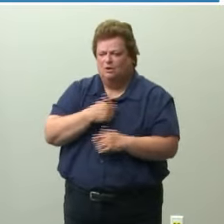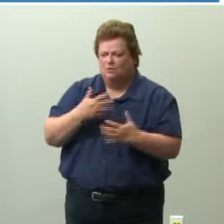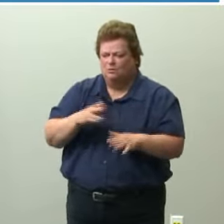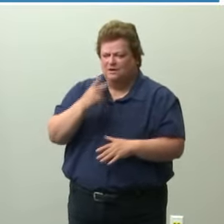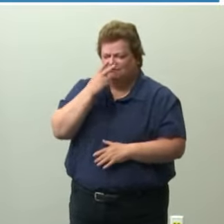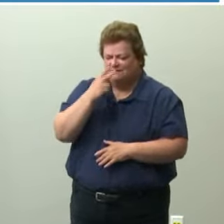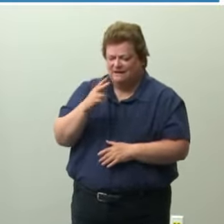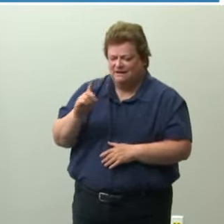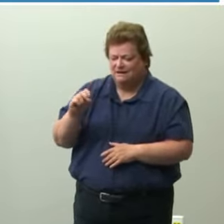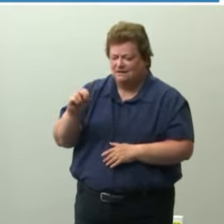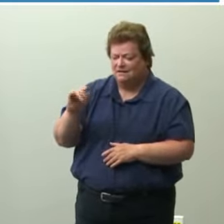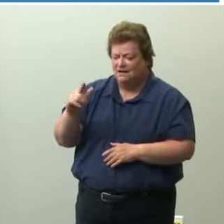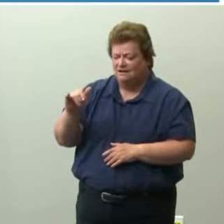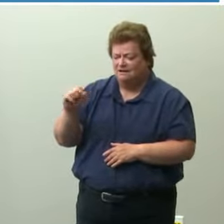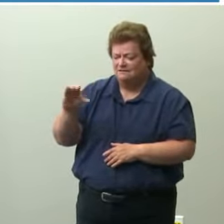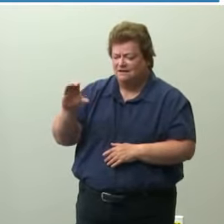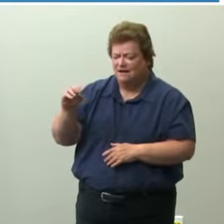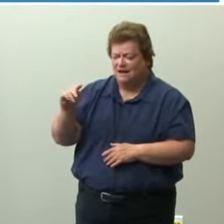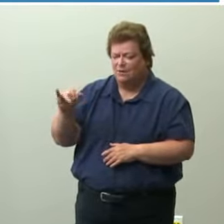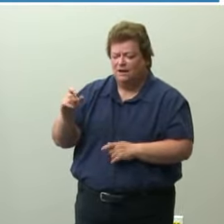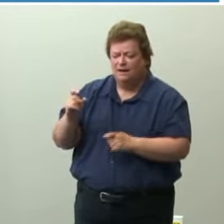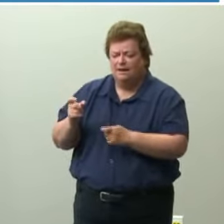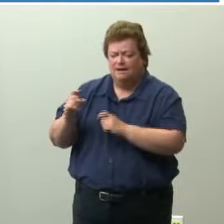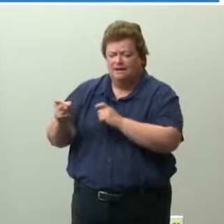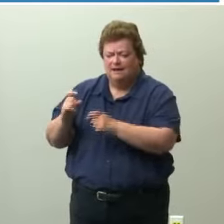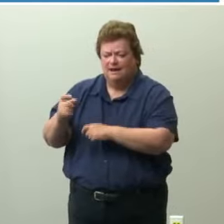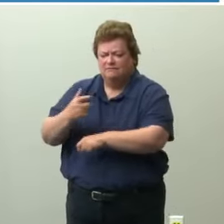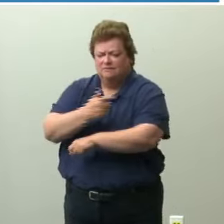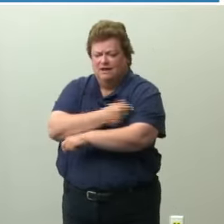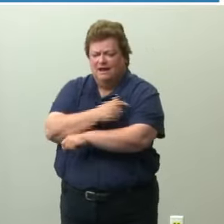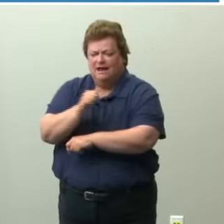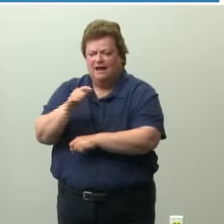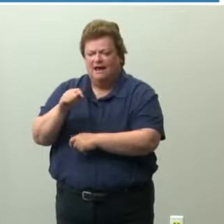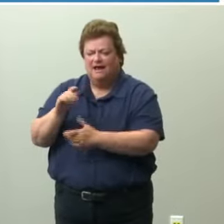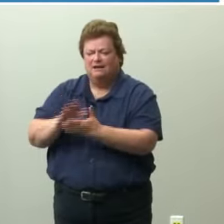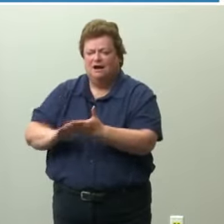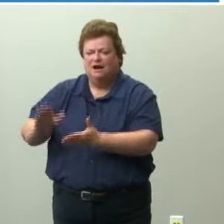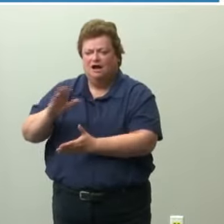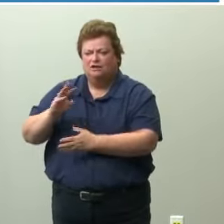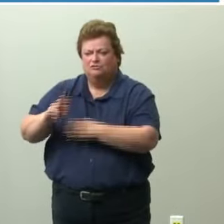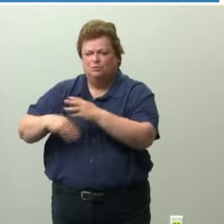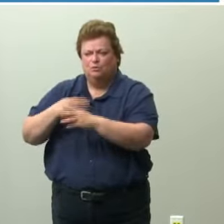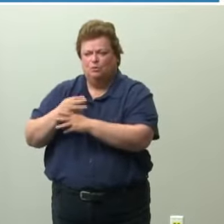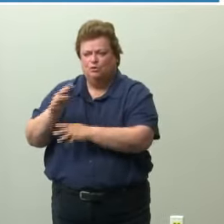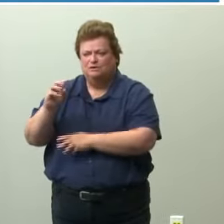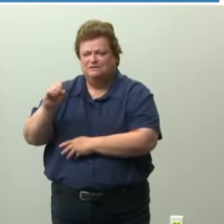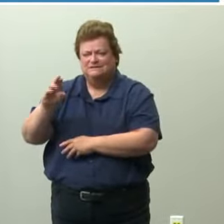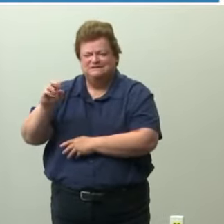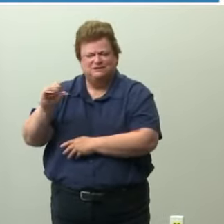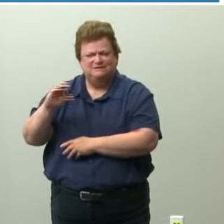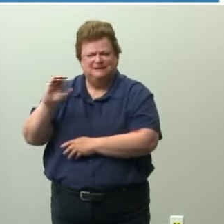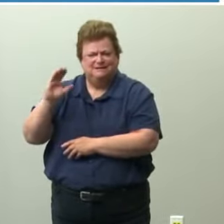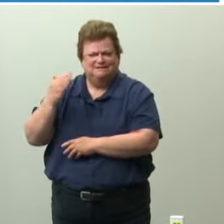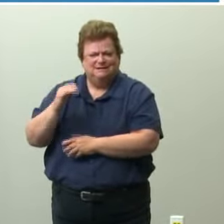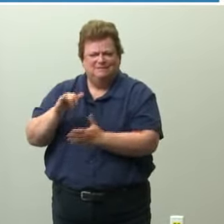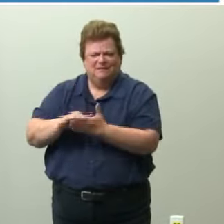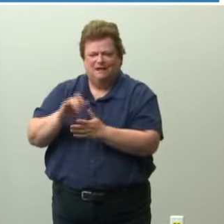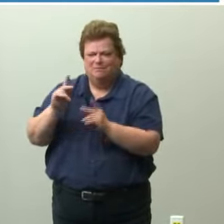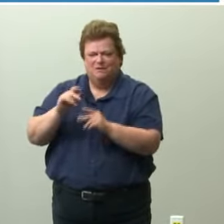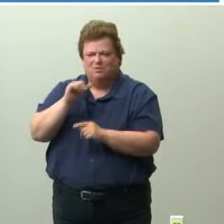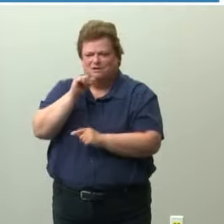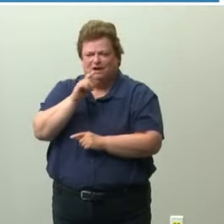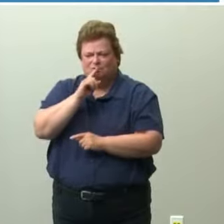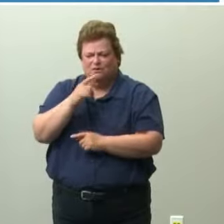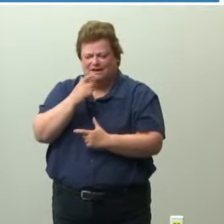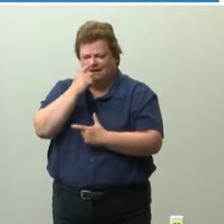where Douglas County offered vaccination at the College World Series, and people aren't really interested in getting vaccinated.